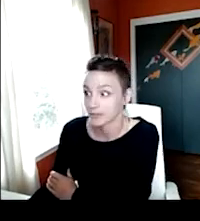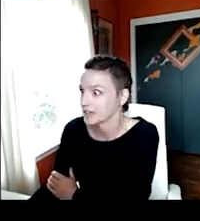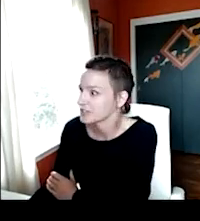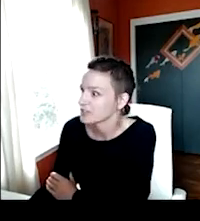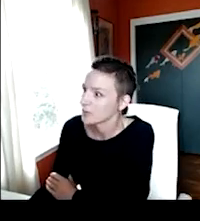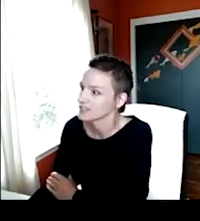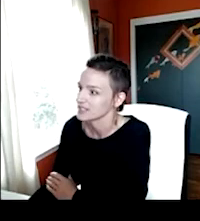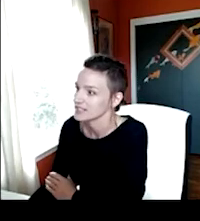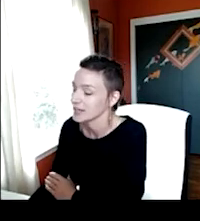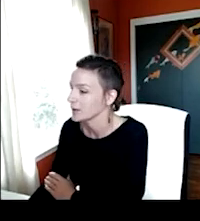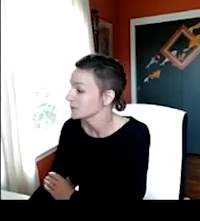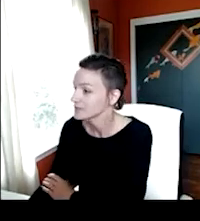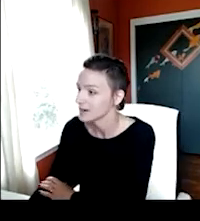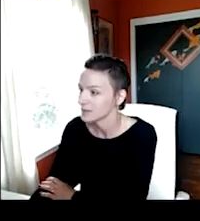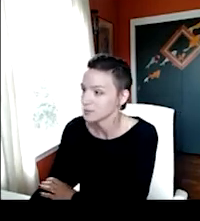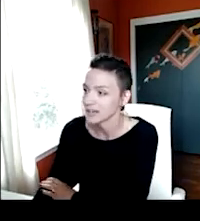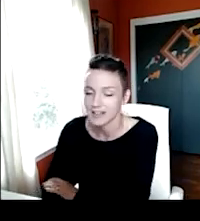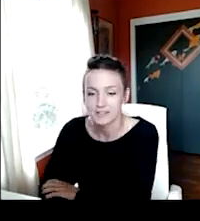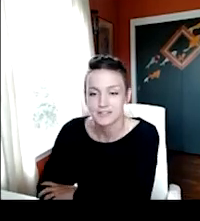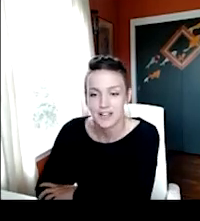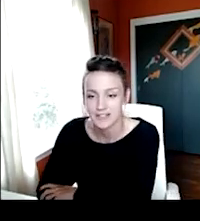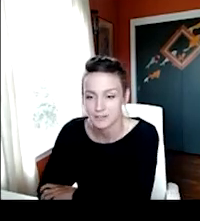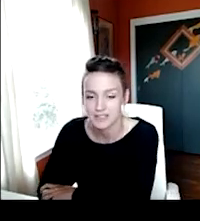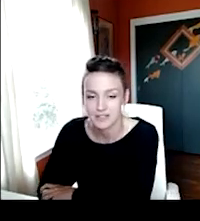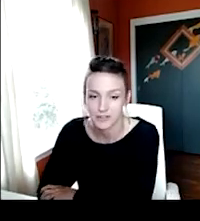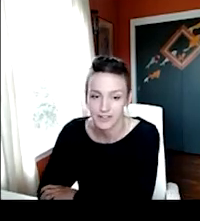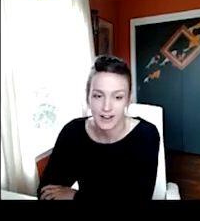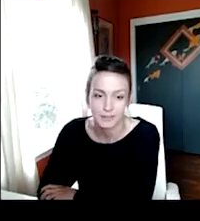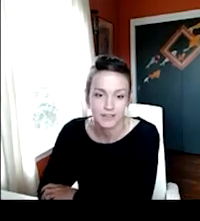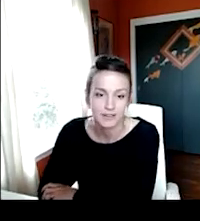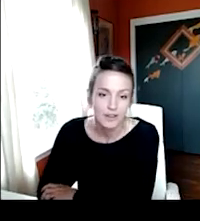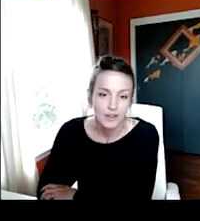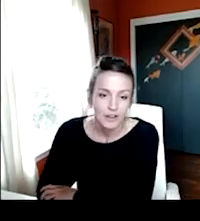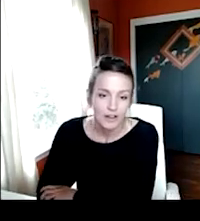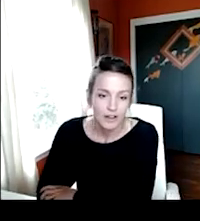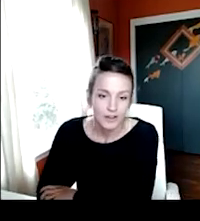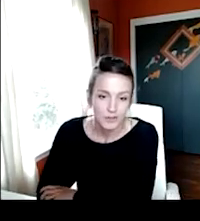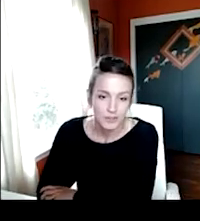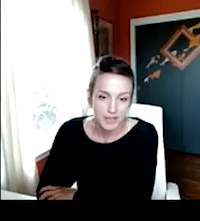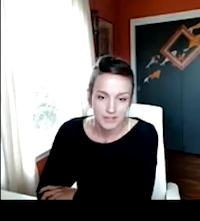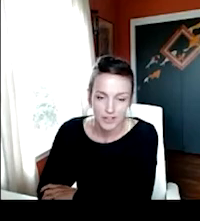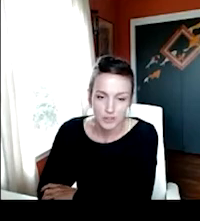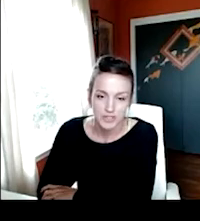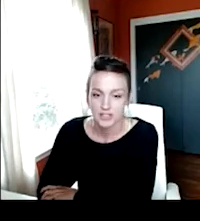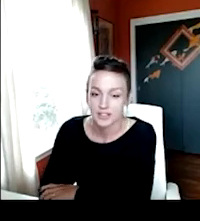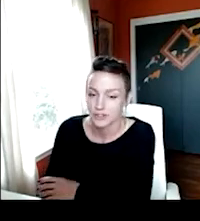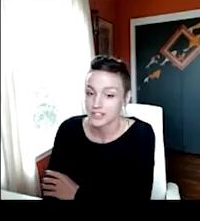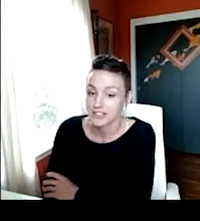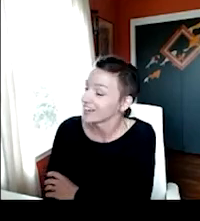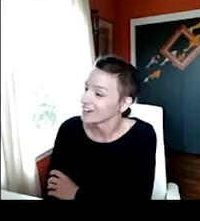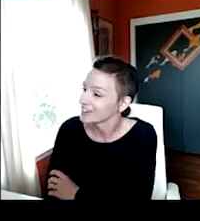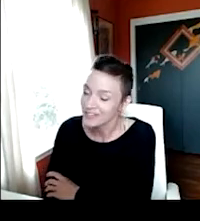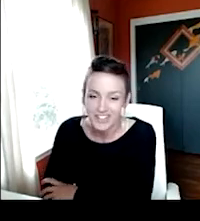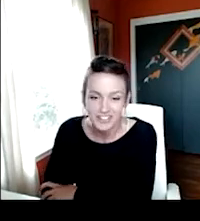by a deranged former CTO who's had a mental breakdown. Not that anybody's ever heard of that happening. Who's bent on twisted yet